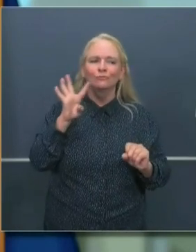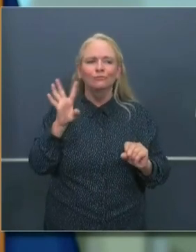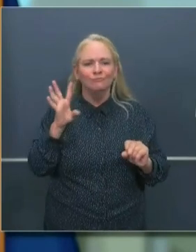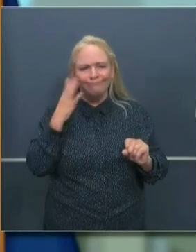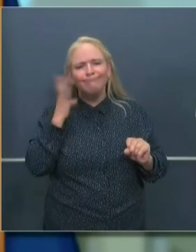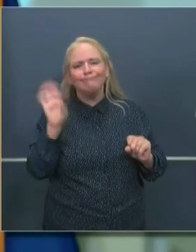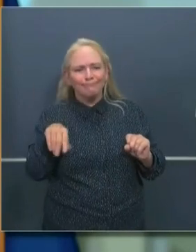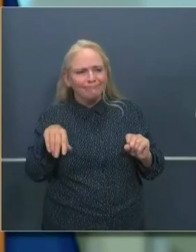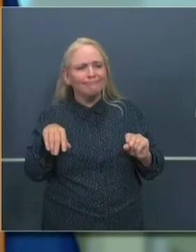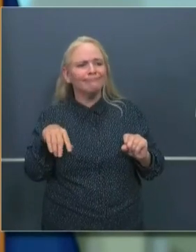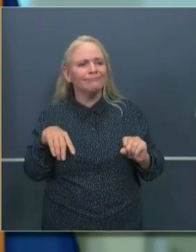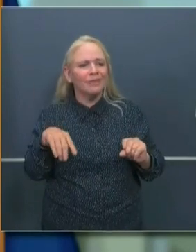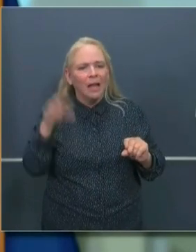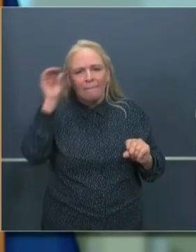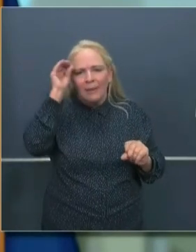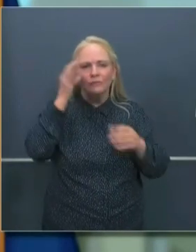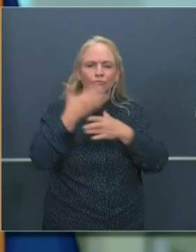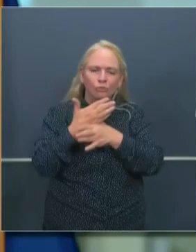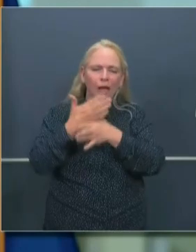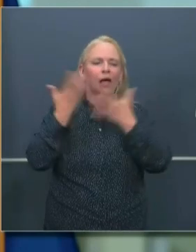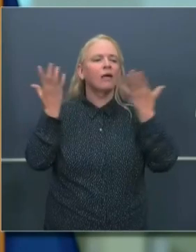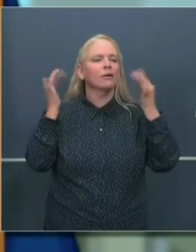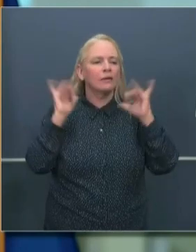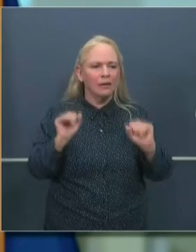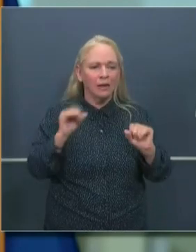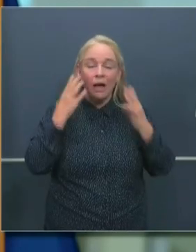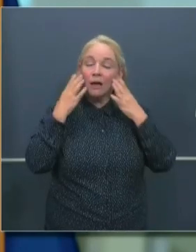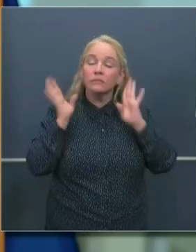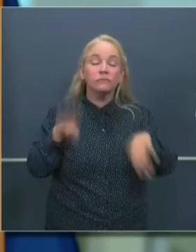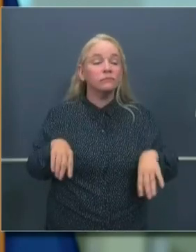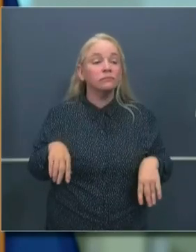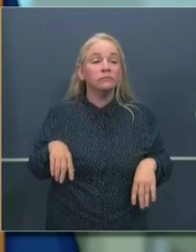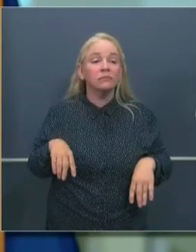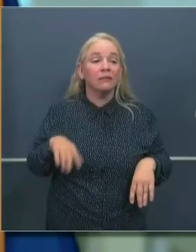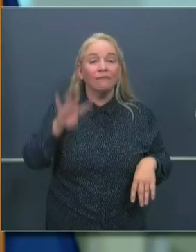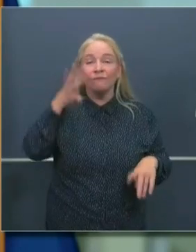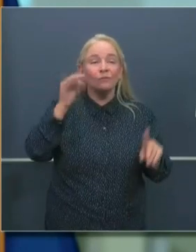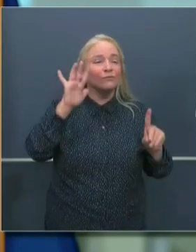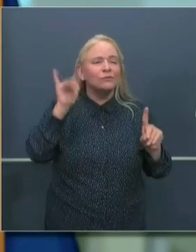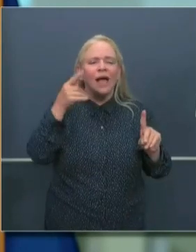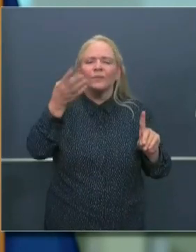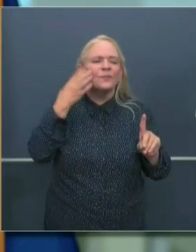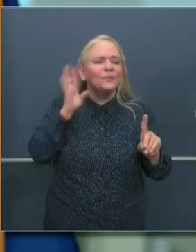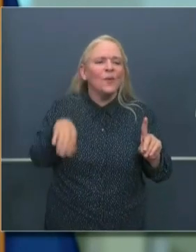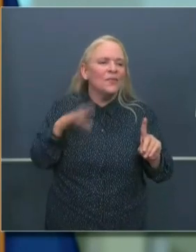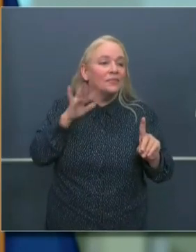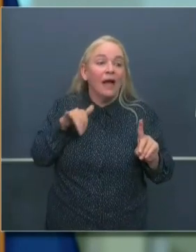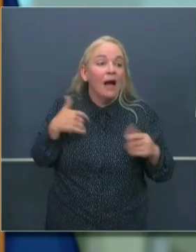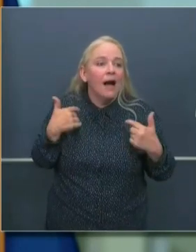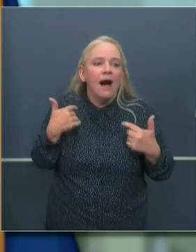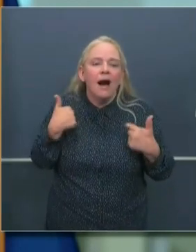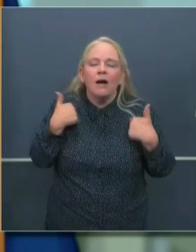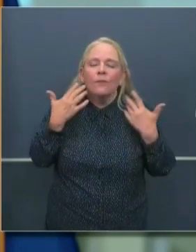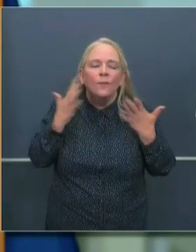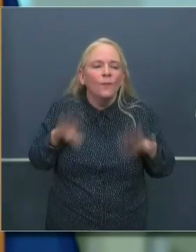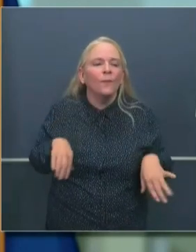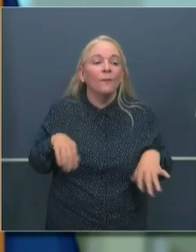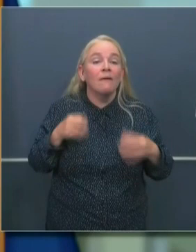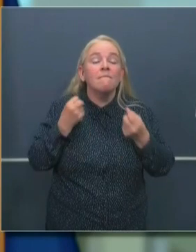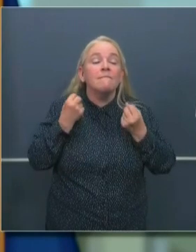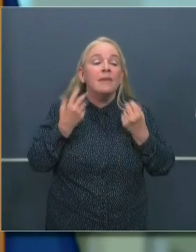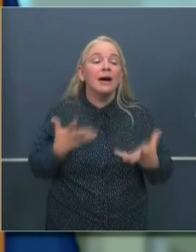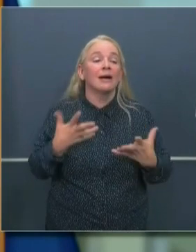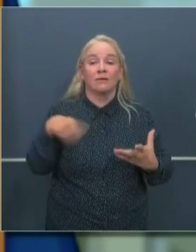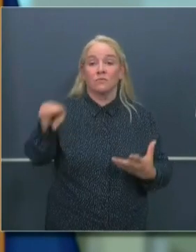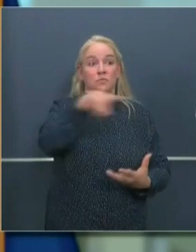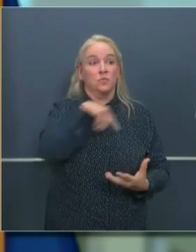dealing with a moment in our nation's history that is profound and pronounced. You know that as well. And I think many of those individuals that you're